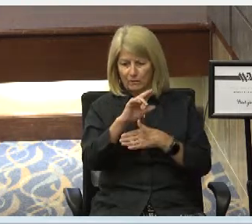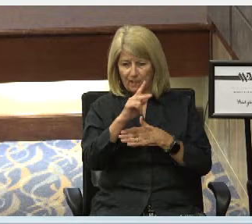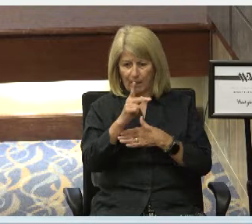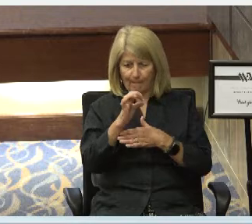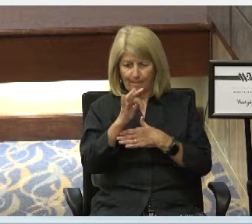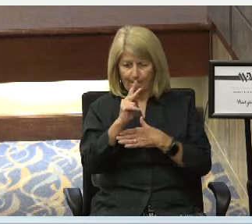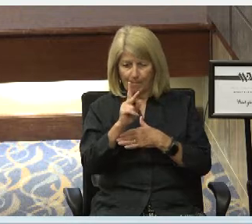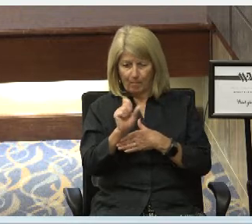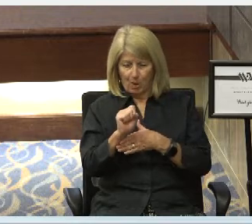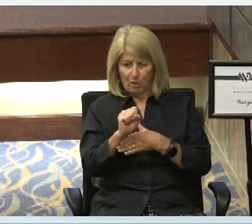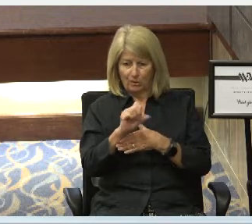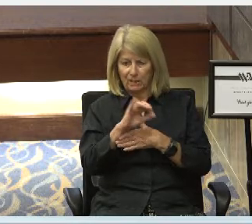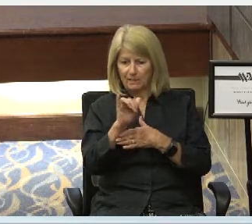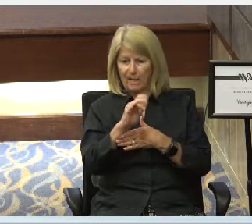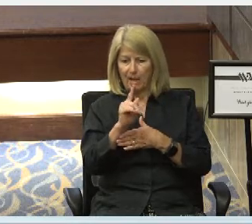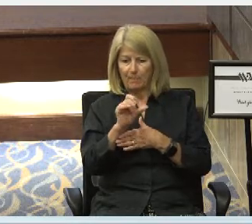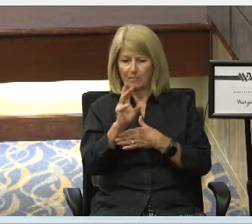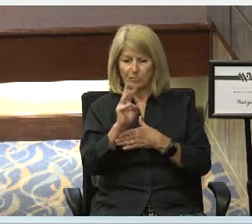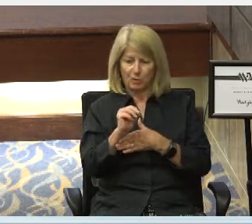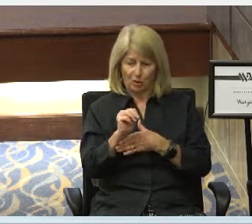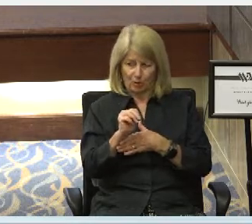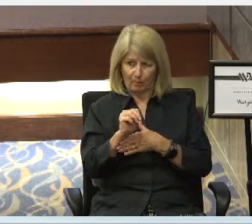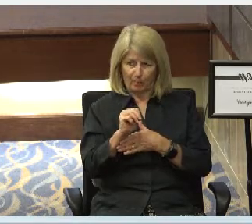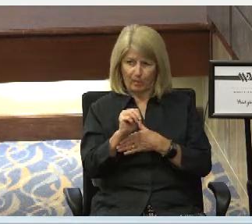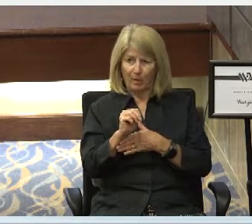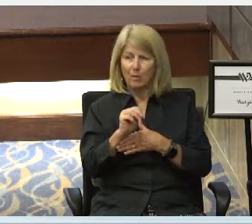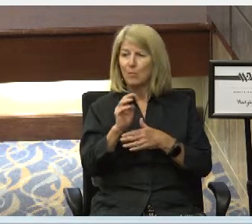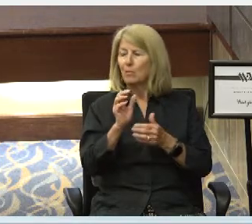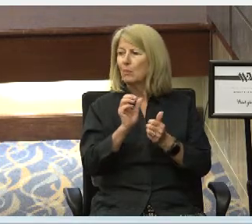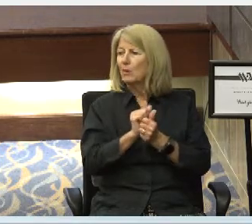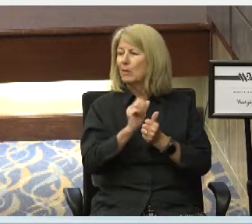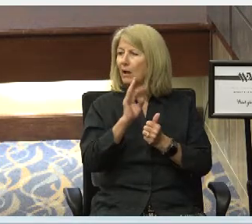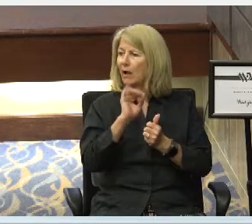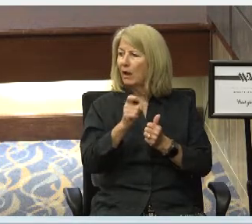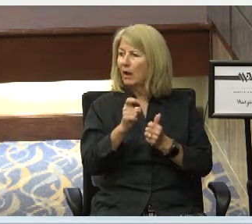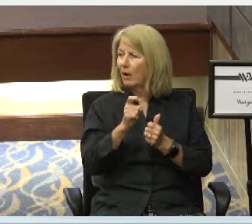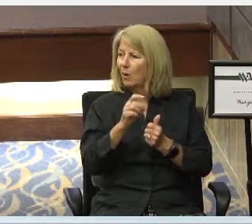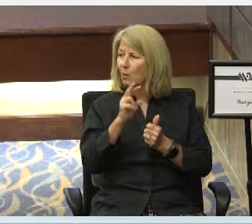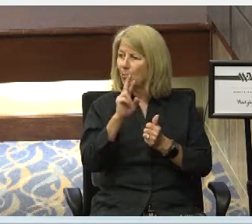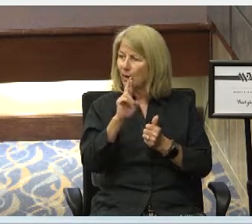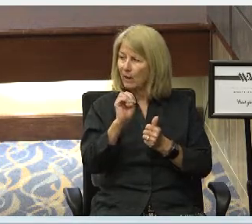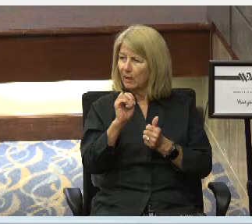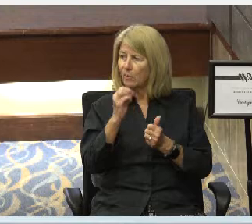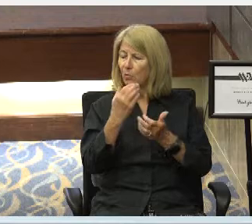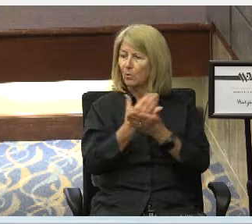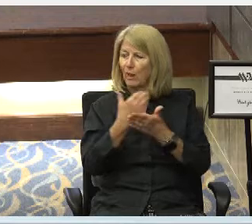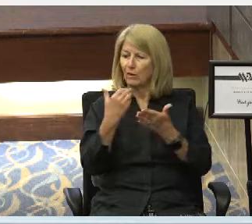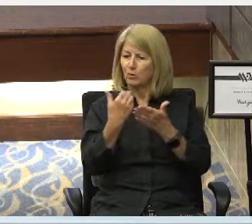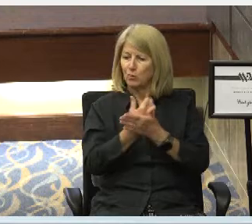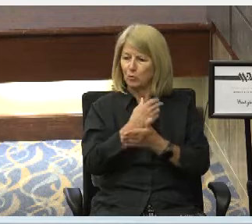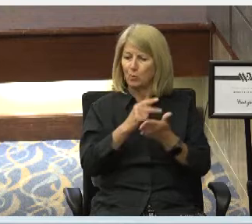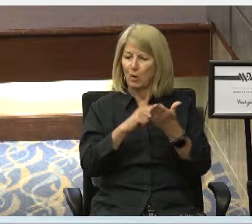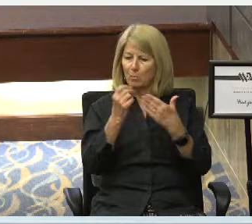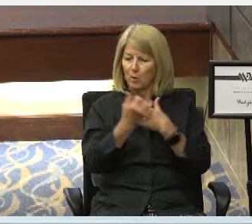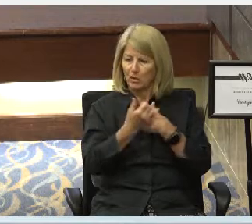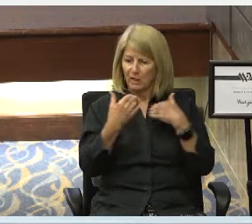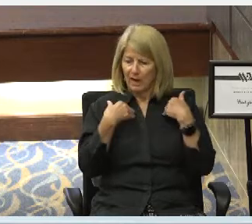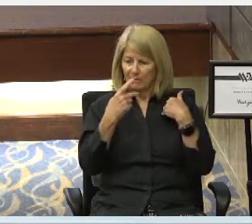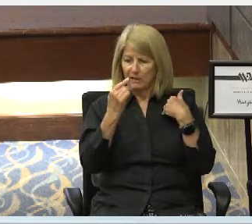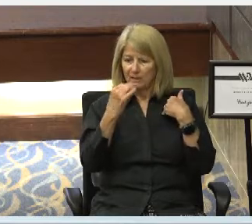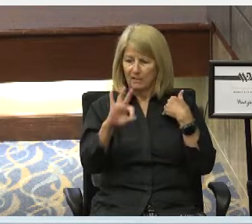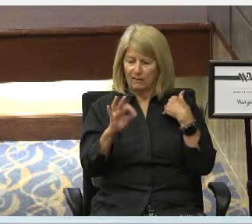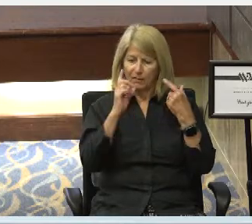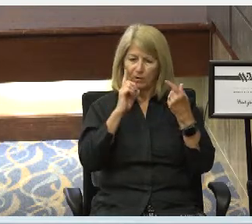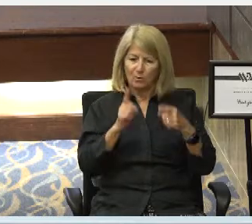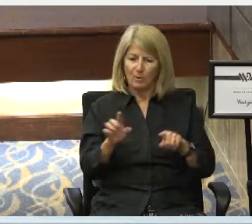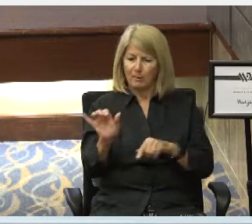Same terms, 80 years with a 19-year renewal. And then the new project has a TIF agreement as well. Of course, execution